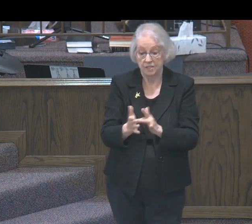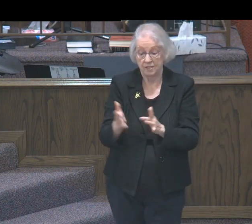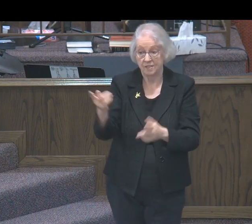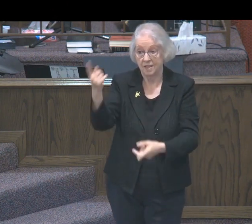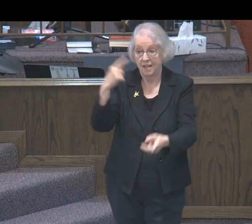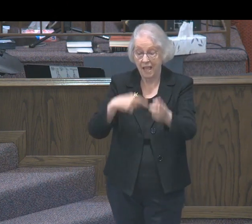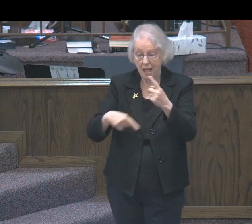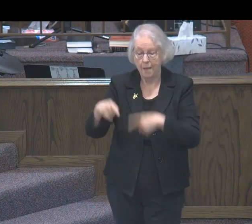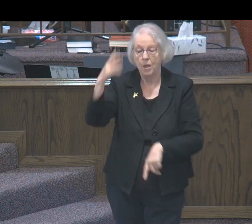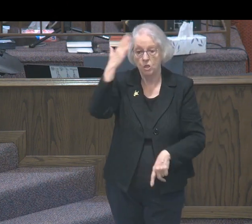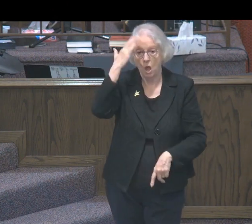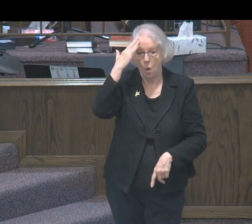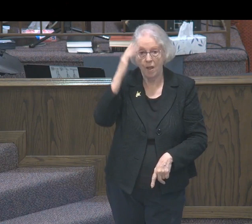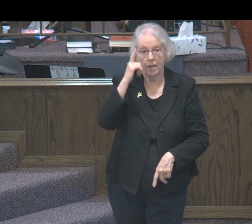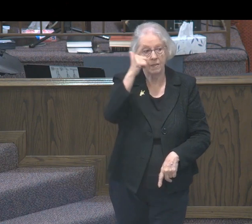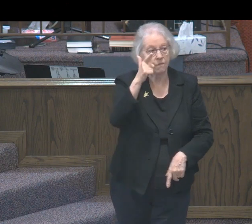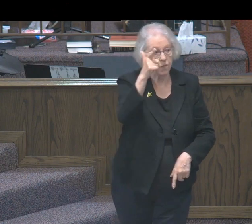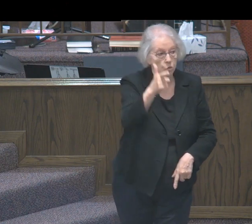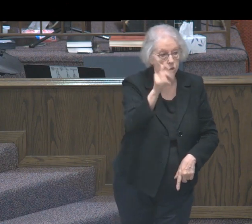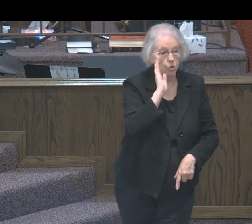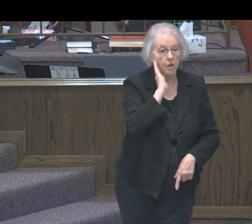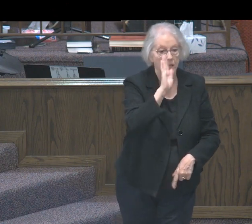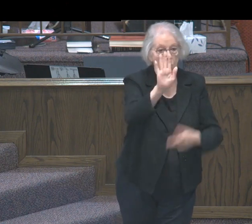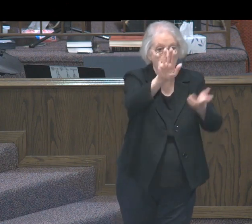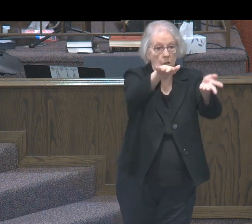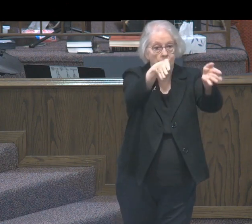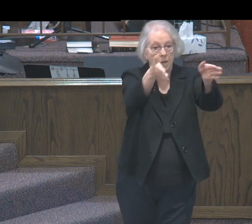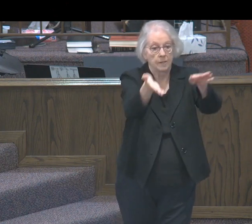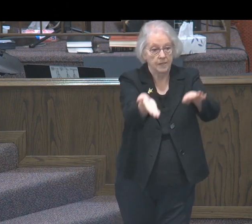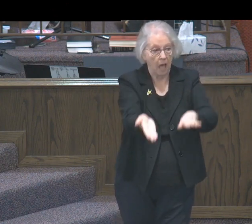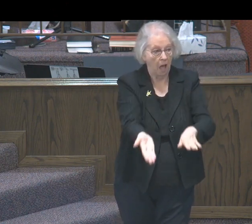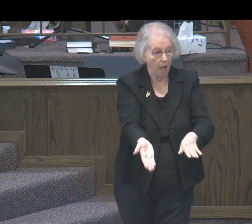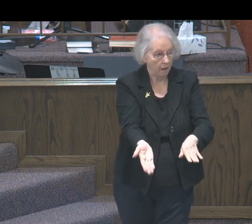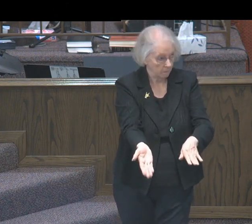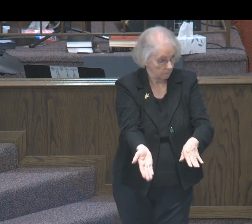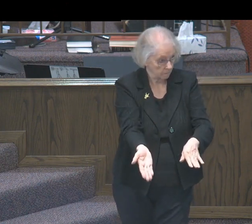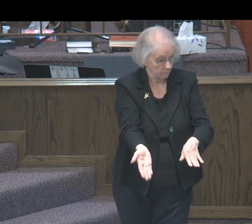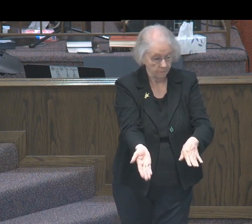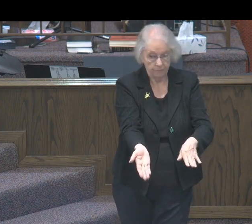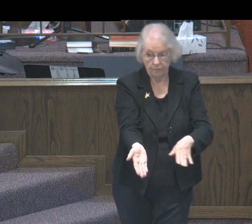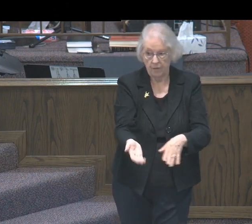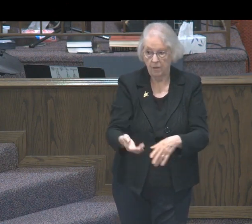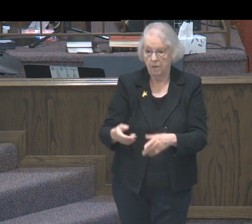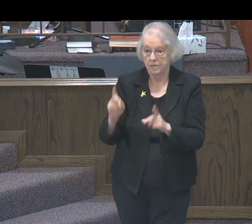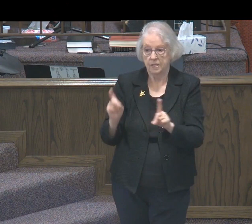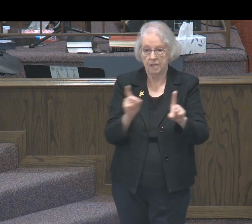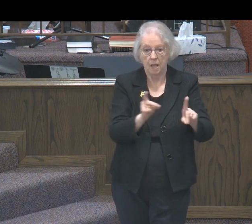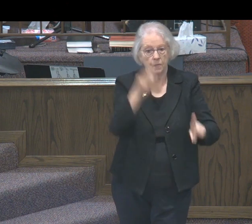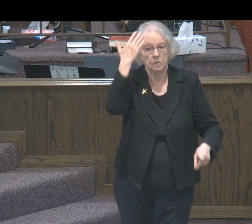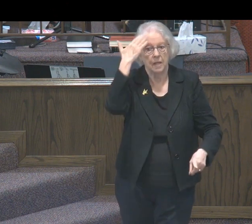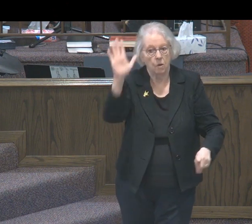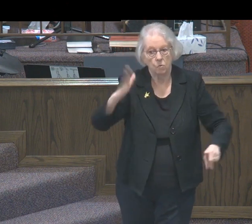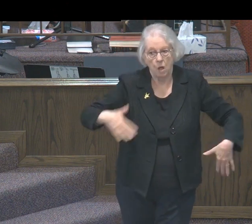the law. Jesus came to fulfill a promise, the promise of redemption. And this time that